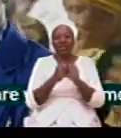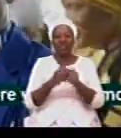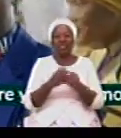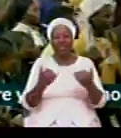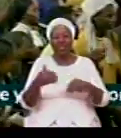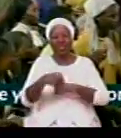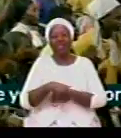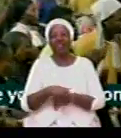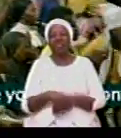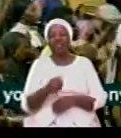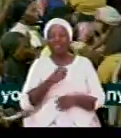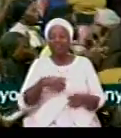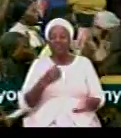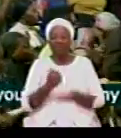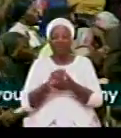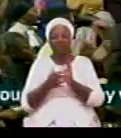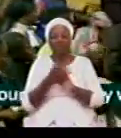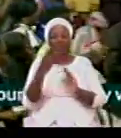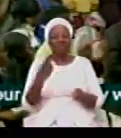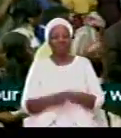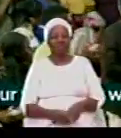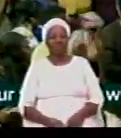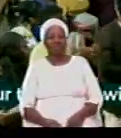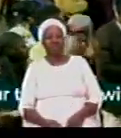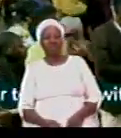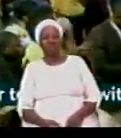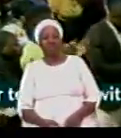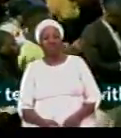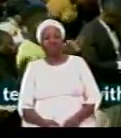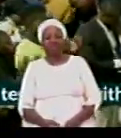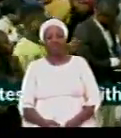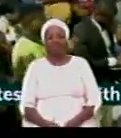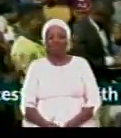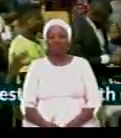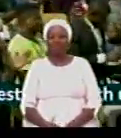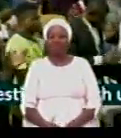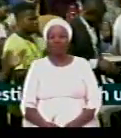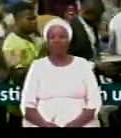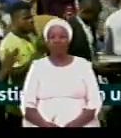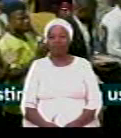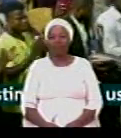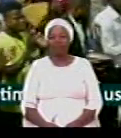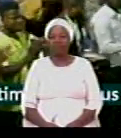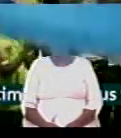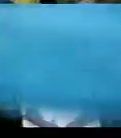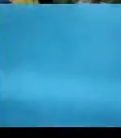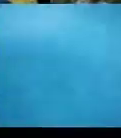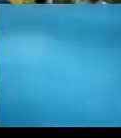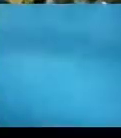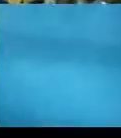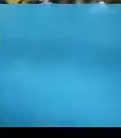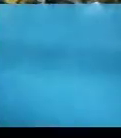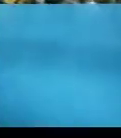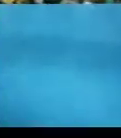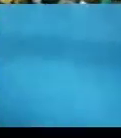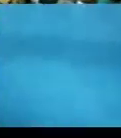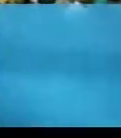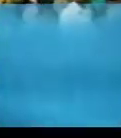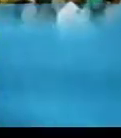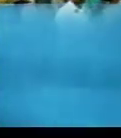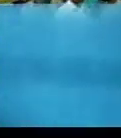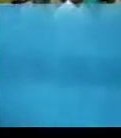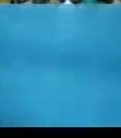standing. Keep on standing. Keep on standing. And please don't move. Don't move. Be steady